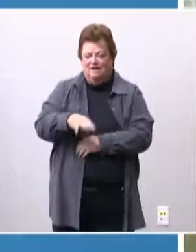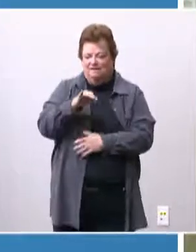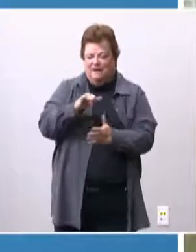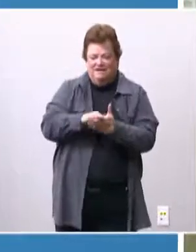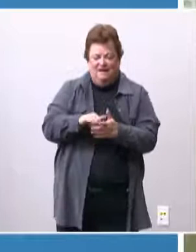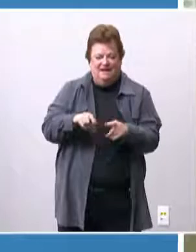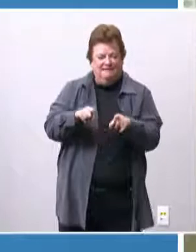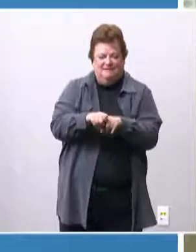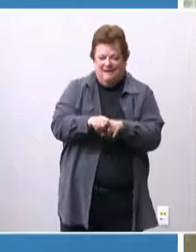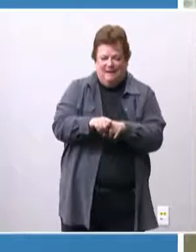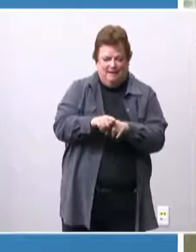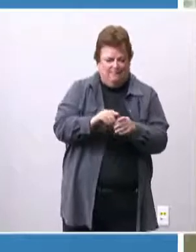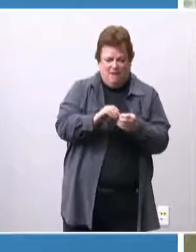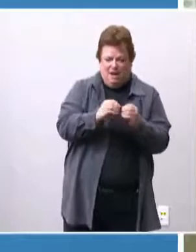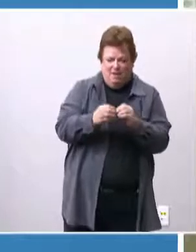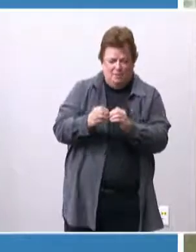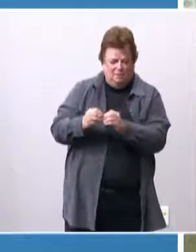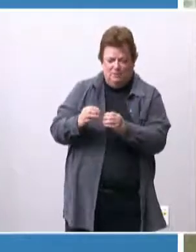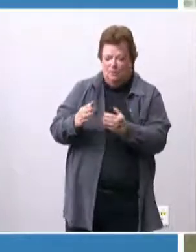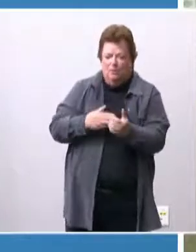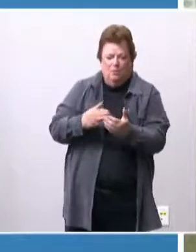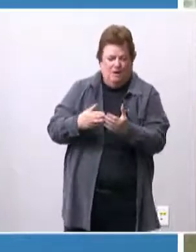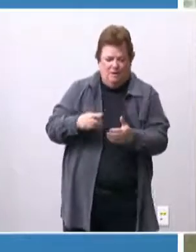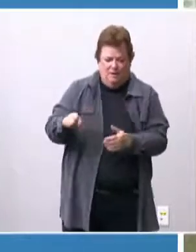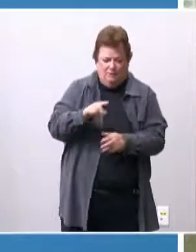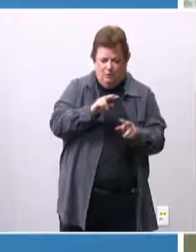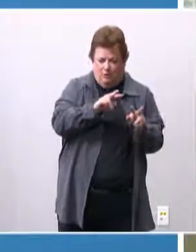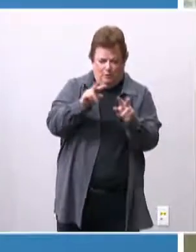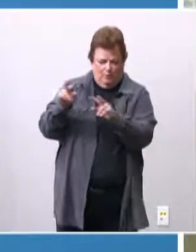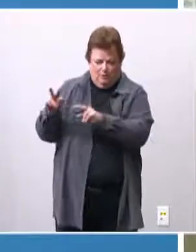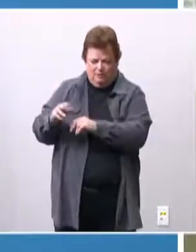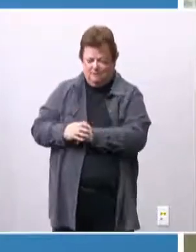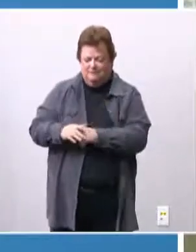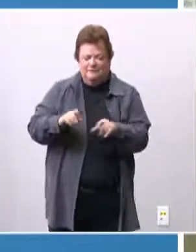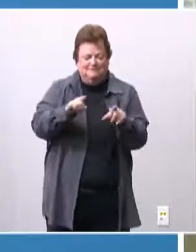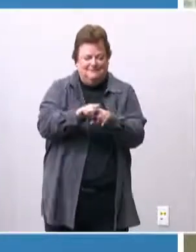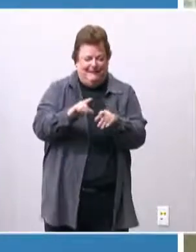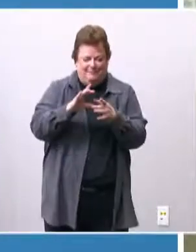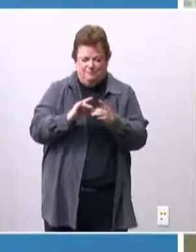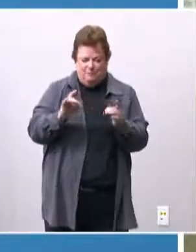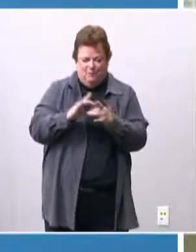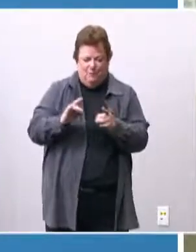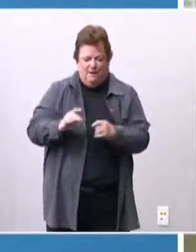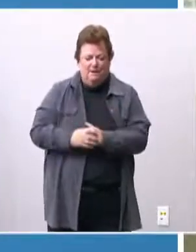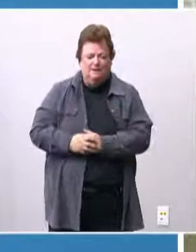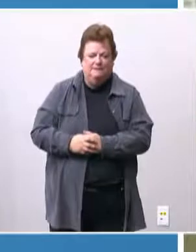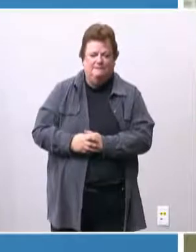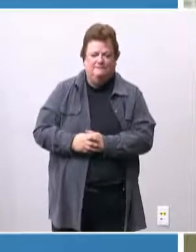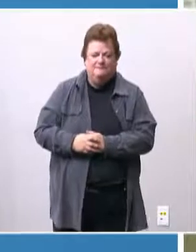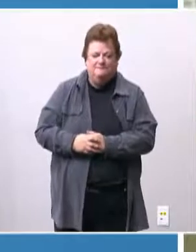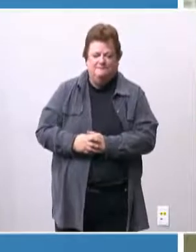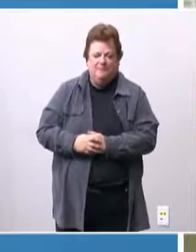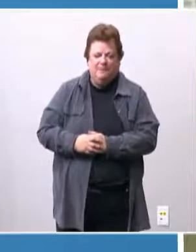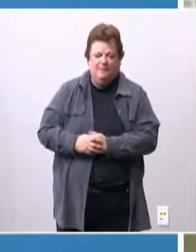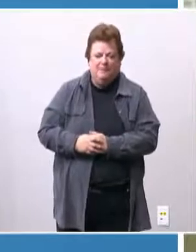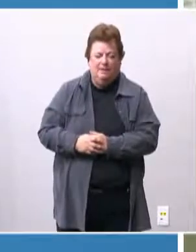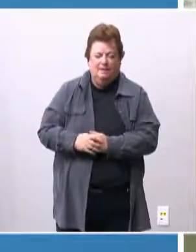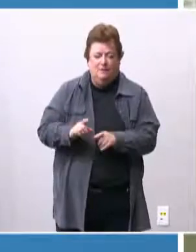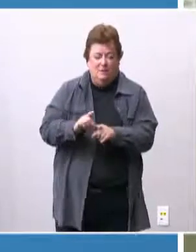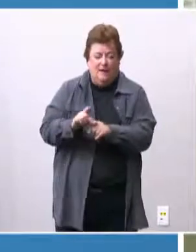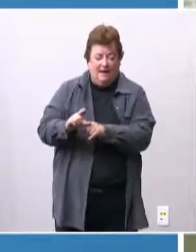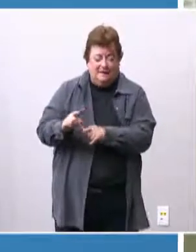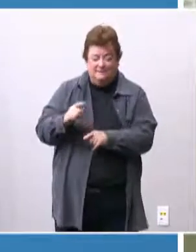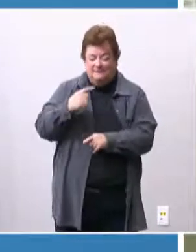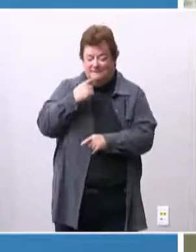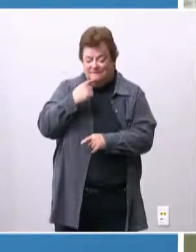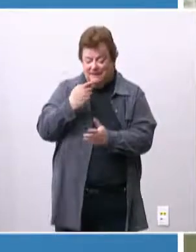information wherever you look. It is the same story. And so, as has been stated